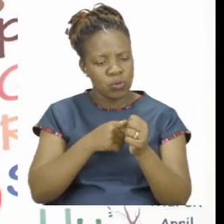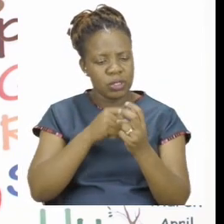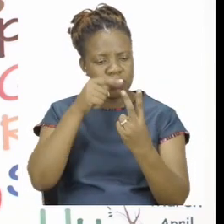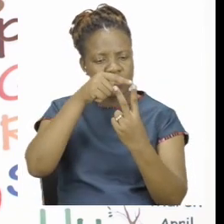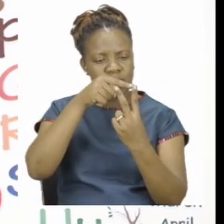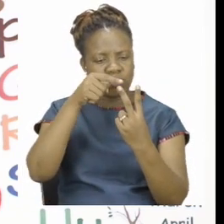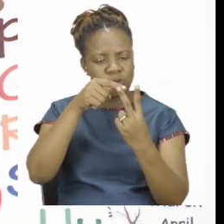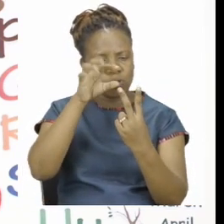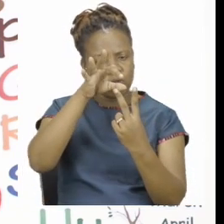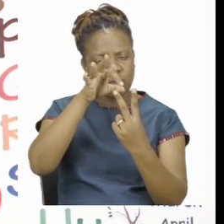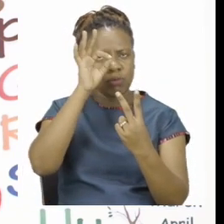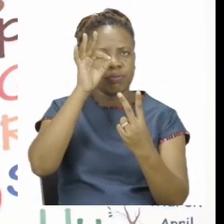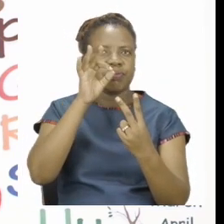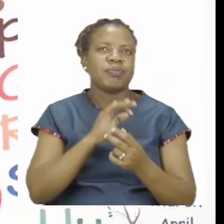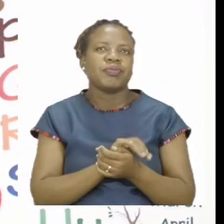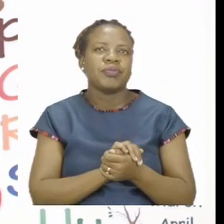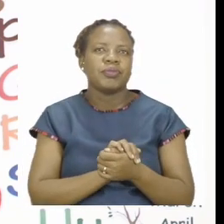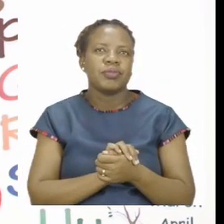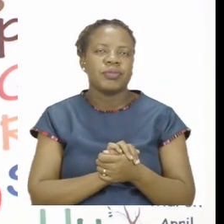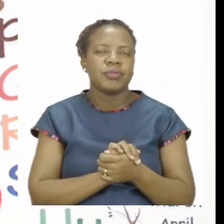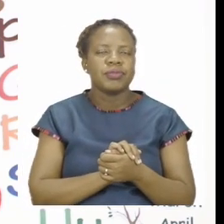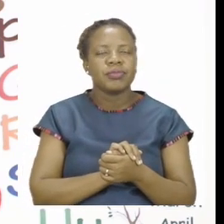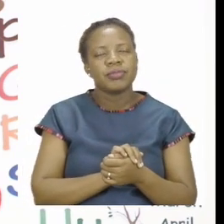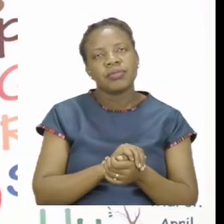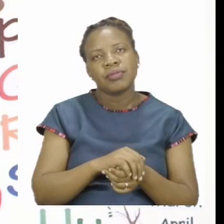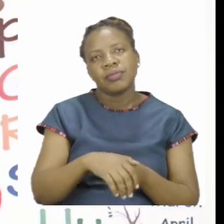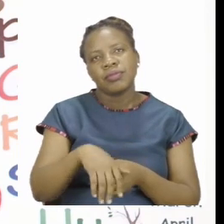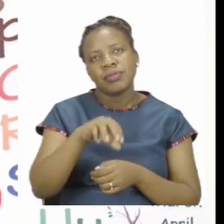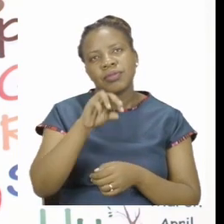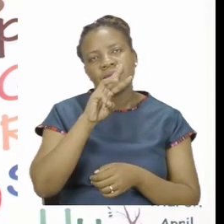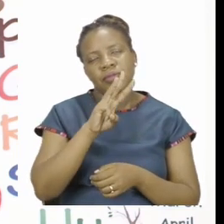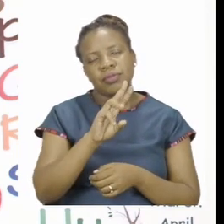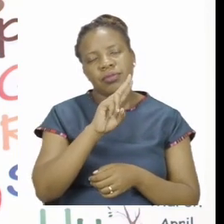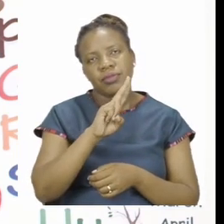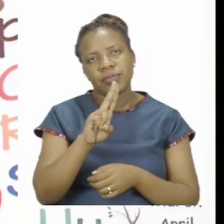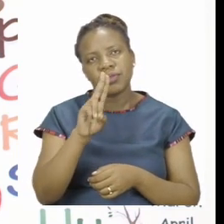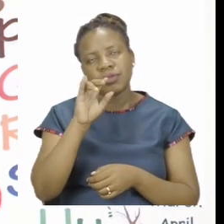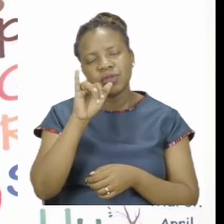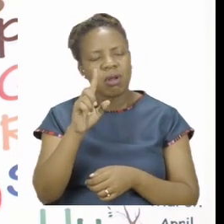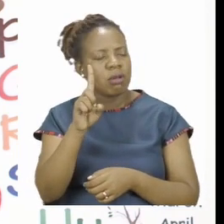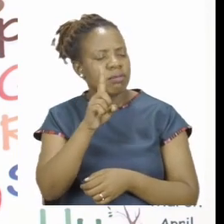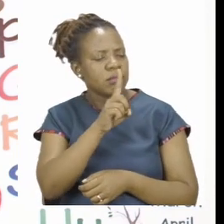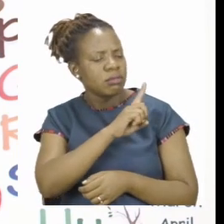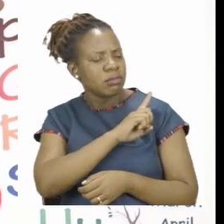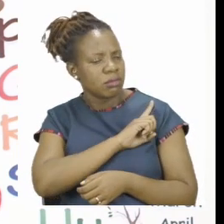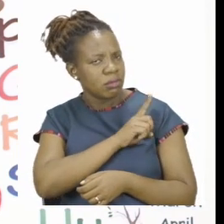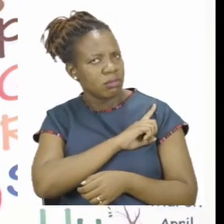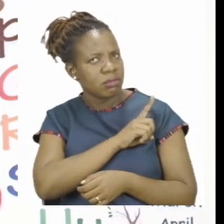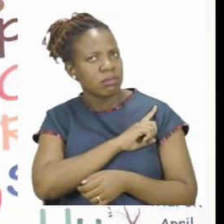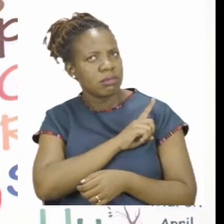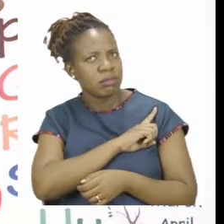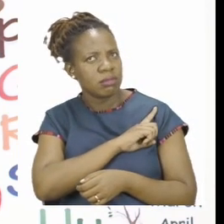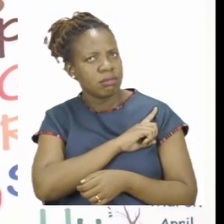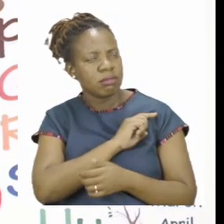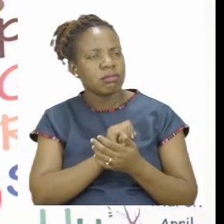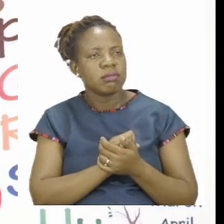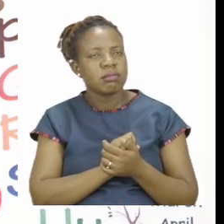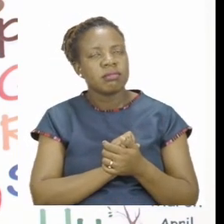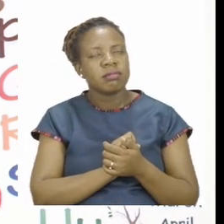have the word why. Now, why is asking for a reason. Why are you